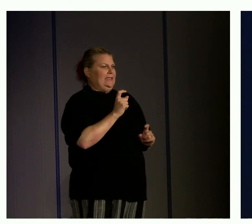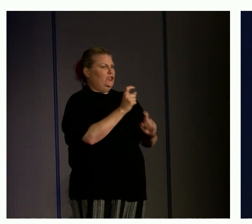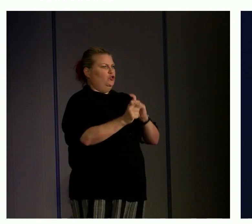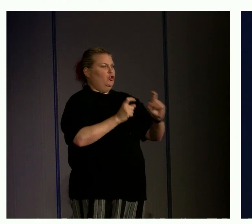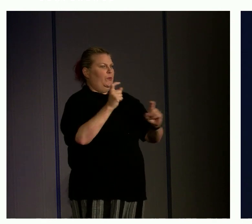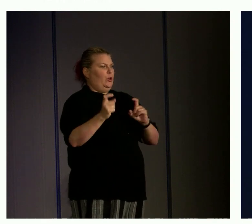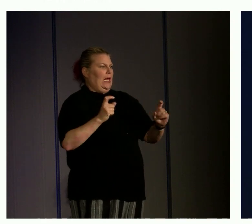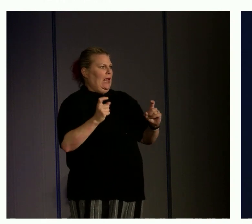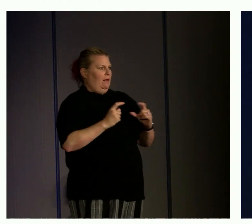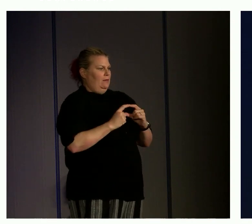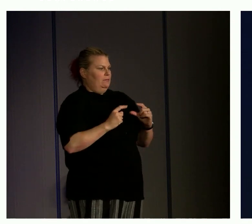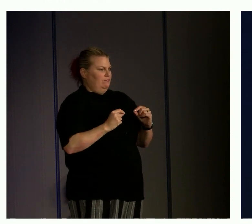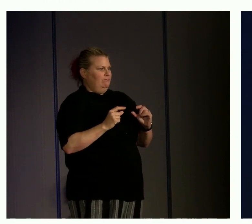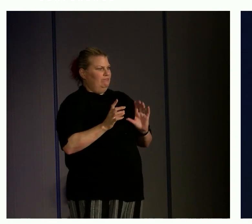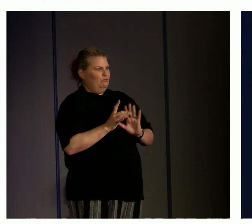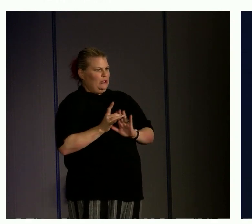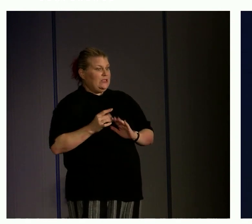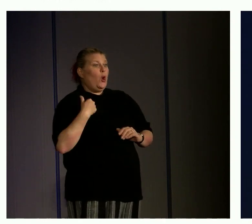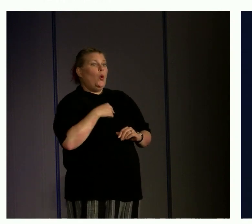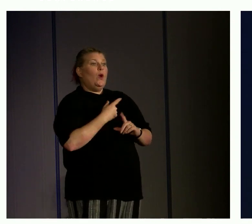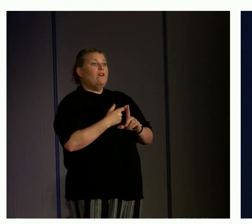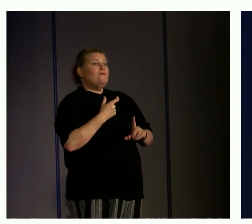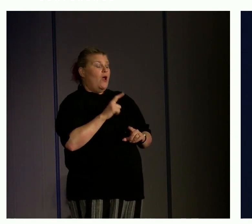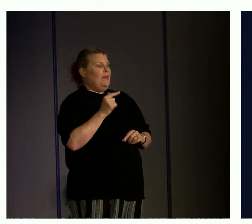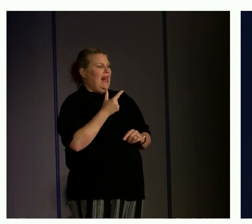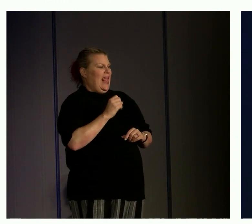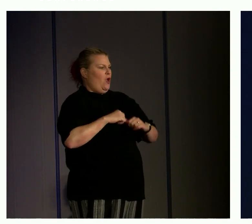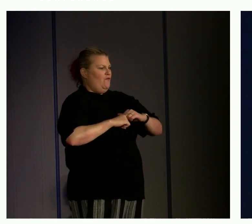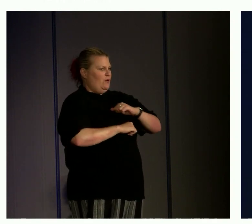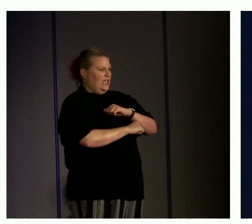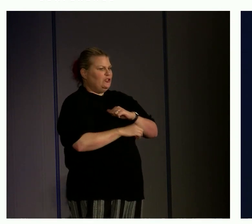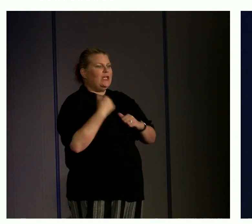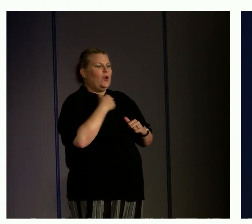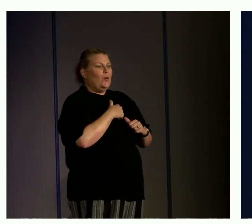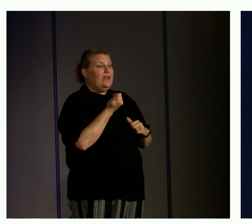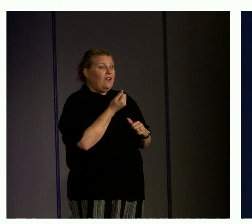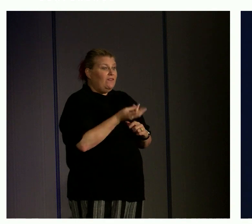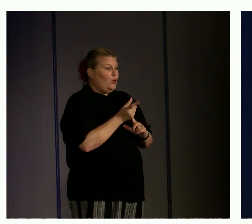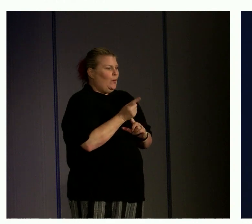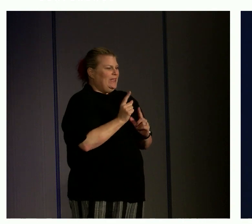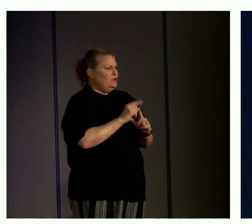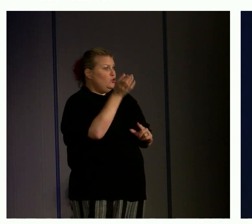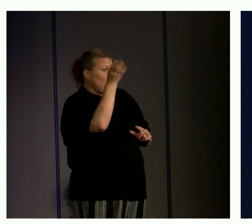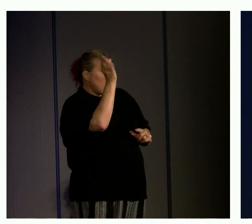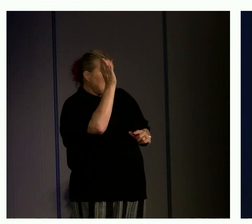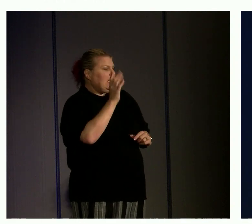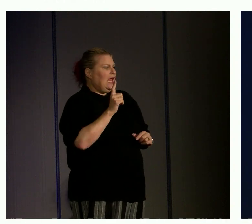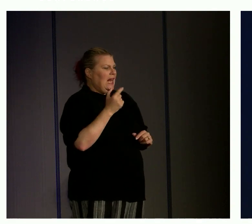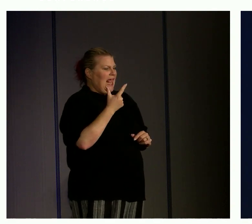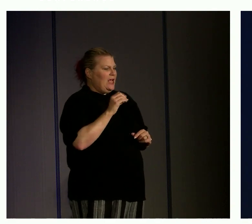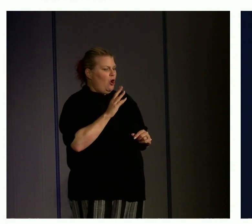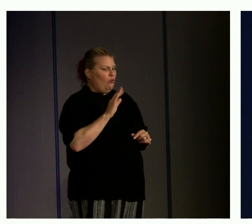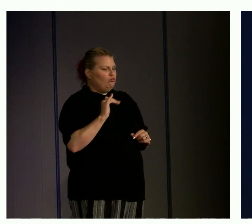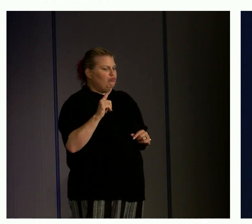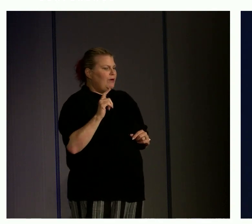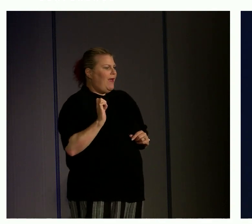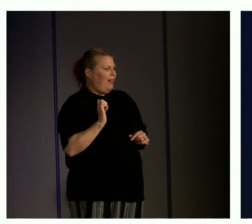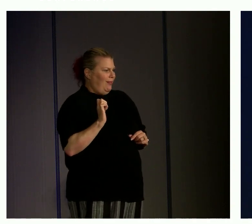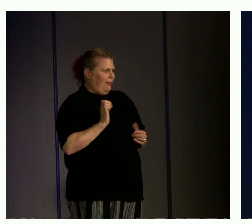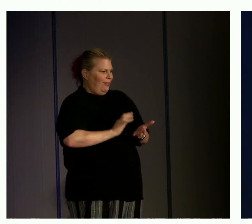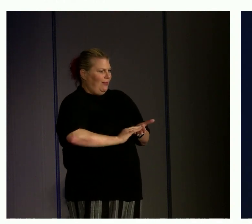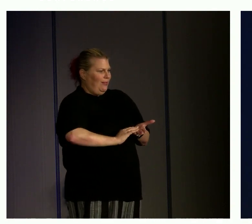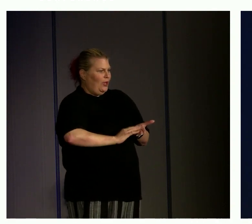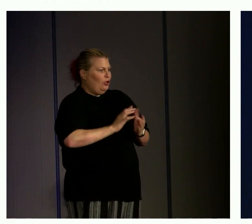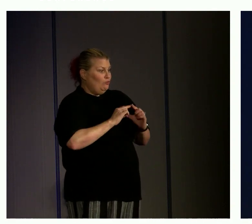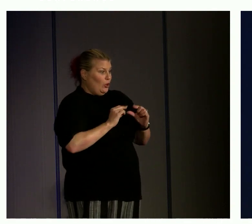bricks. We are from the LEGO Foundation, and we have a few minutes to present LEGO Braille Bricks and learning